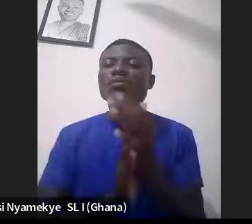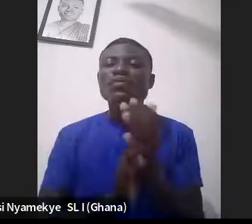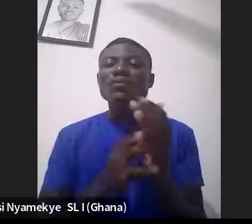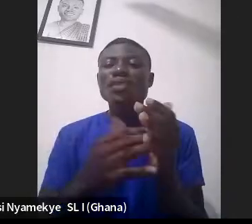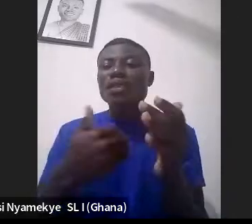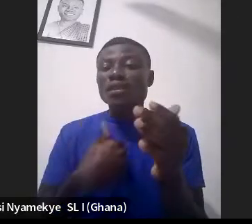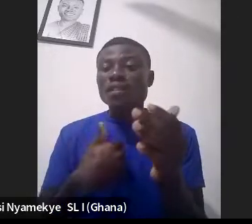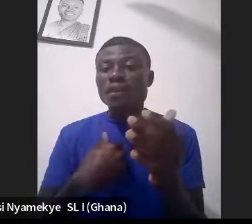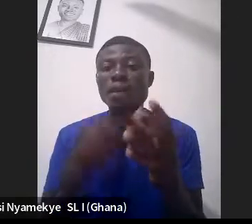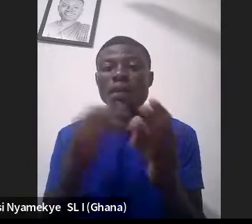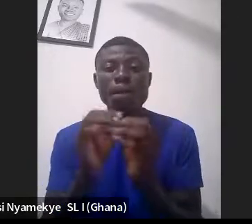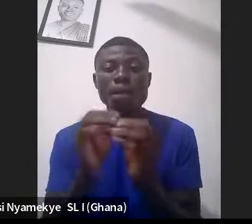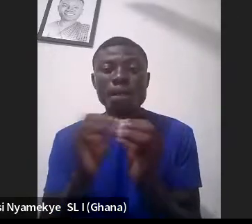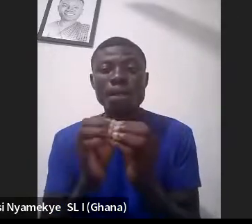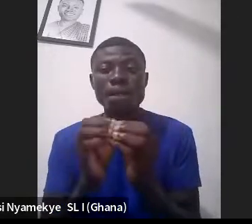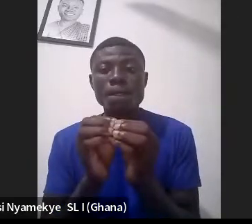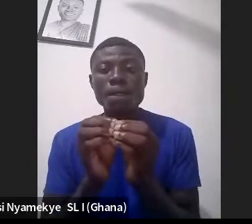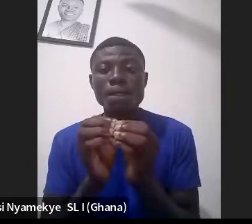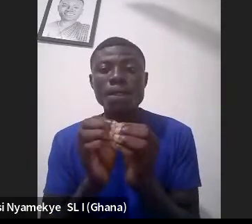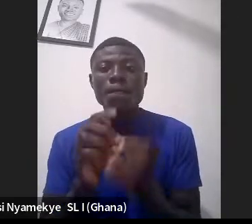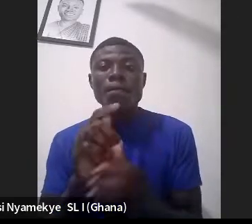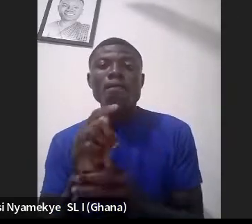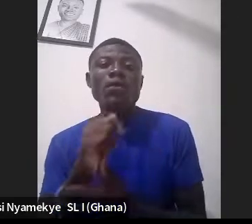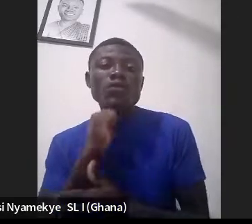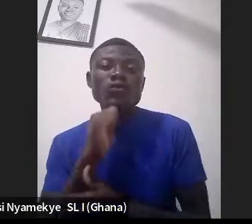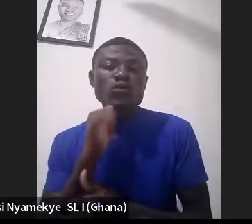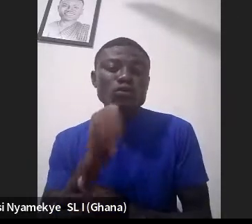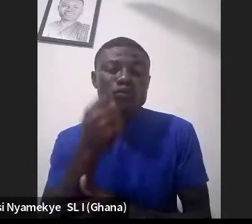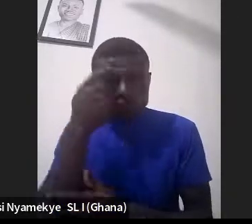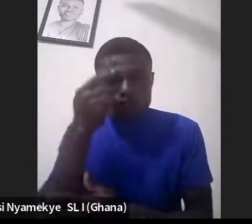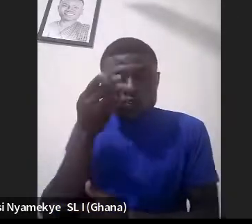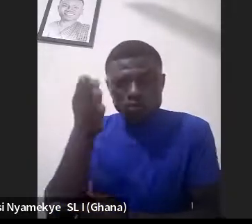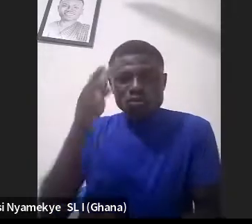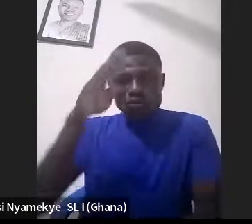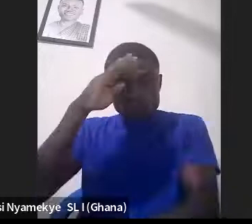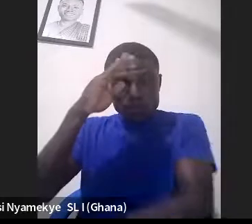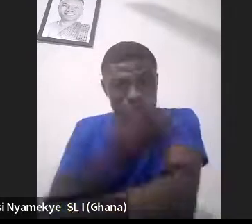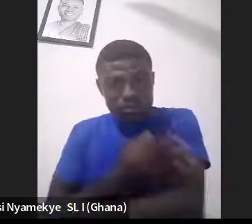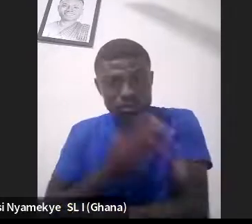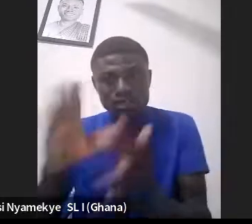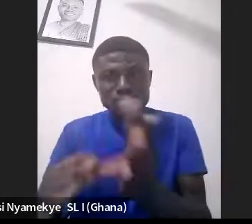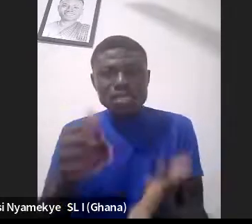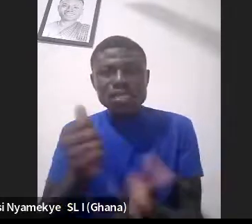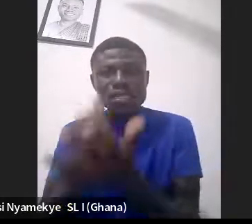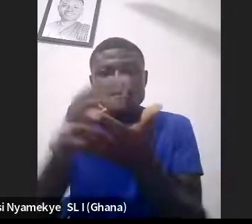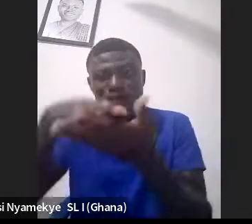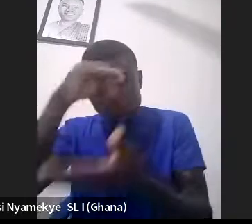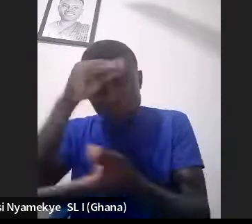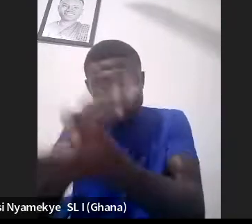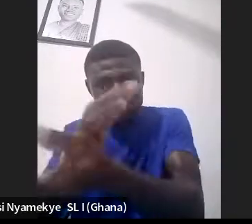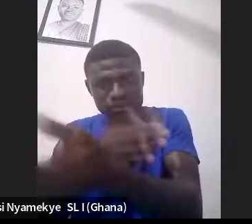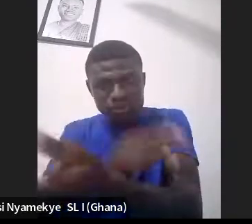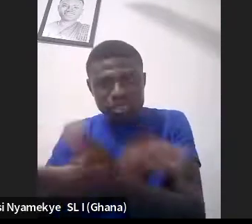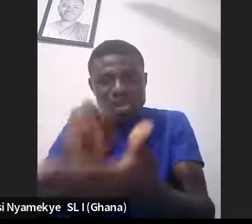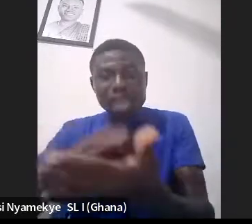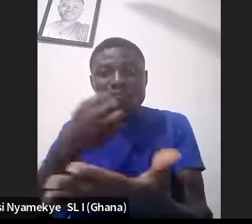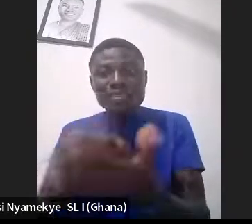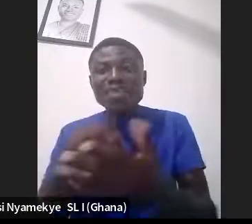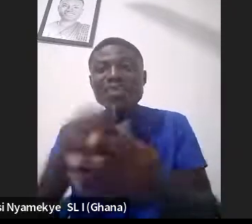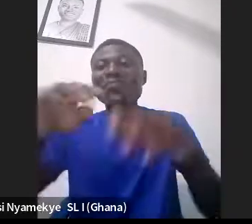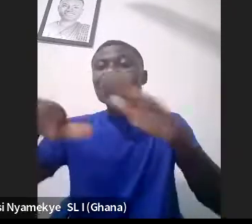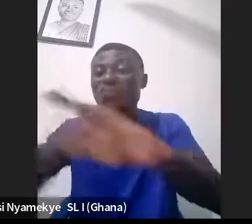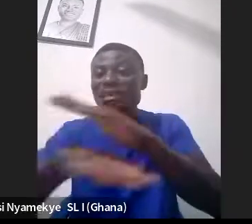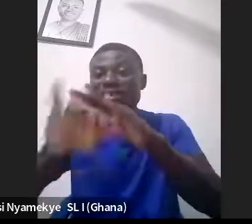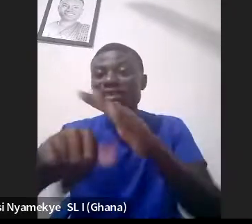more tools for him in terms of evidence-based interventions and adaptations. But before